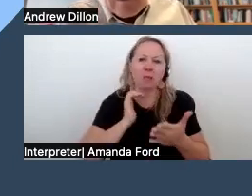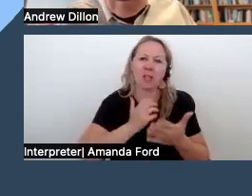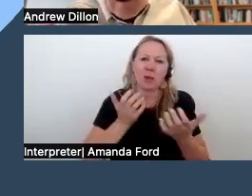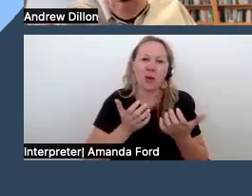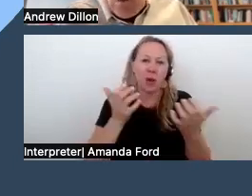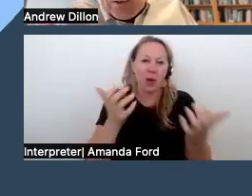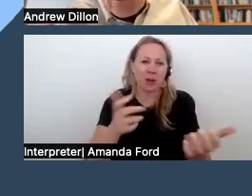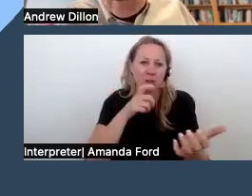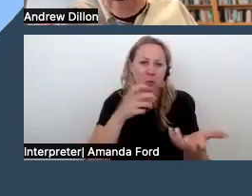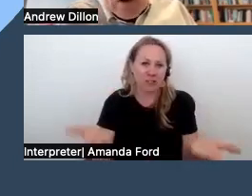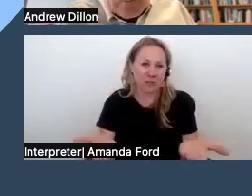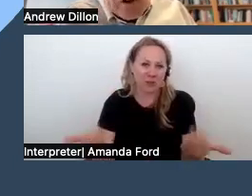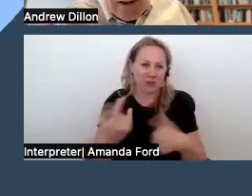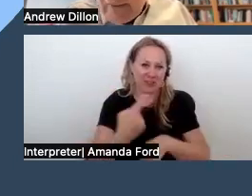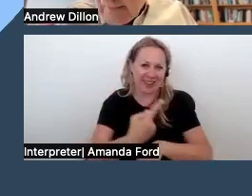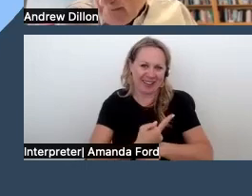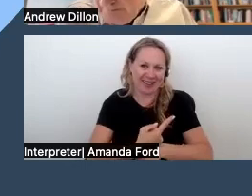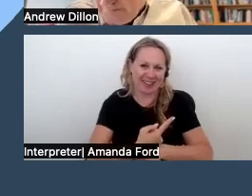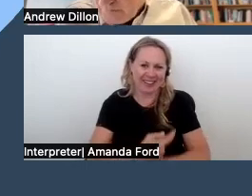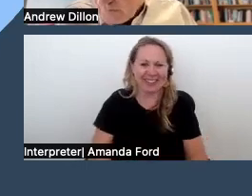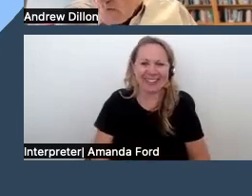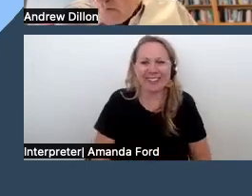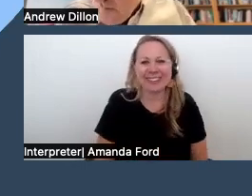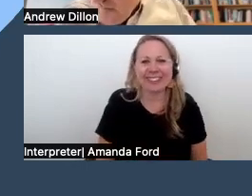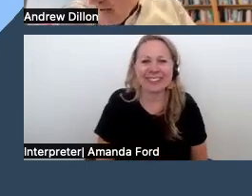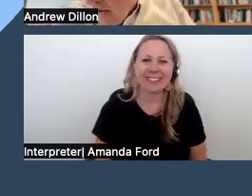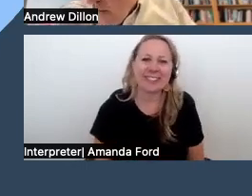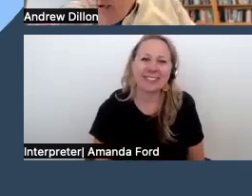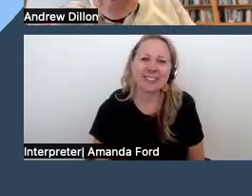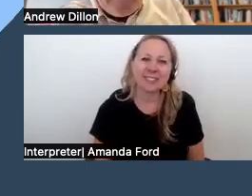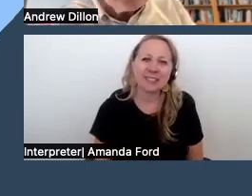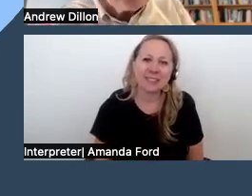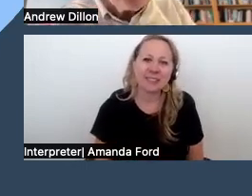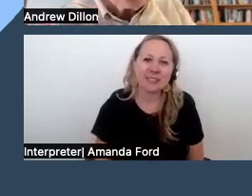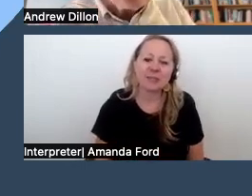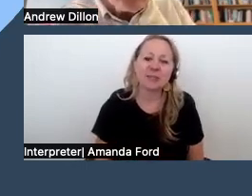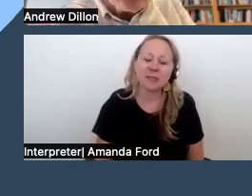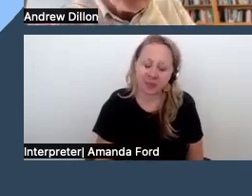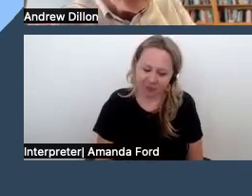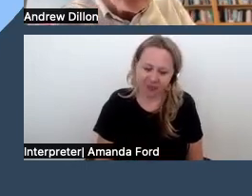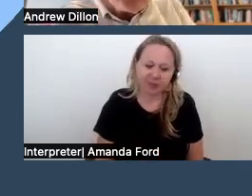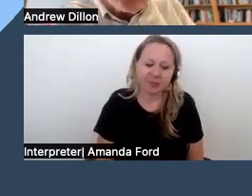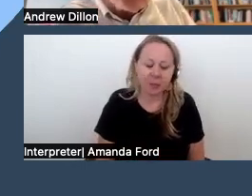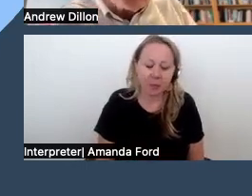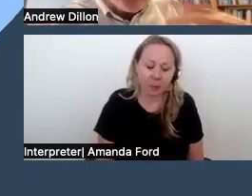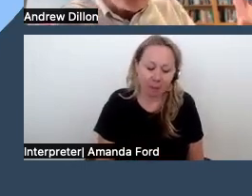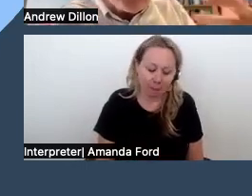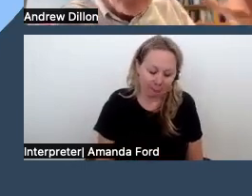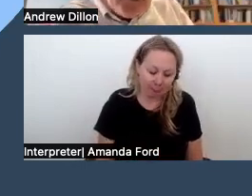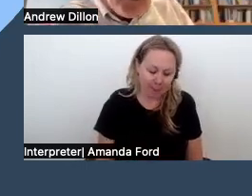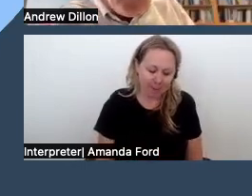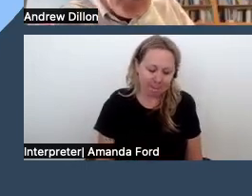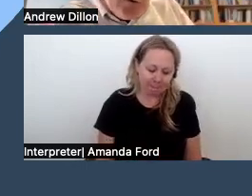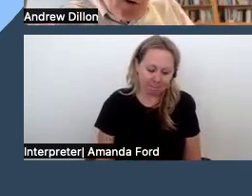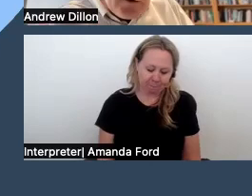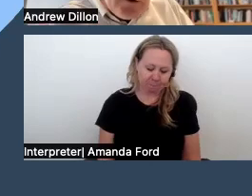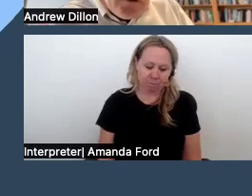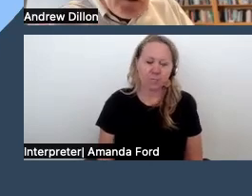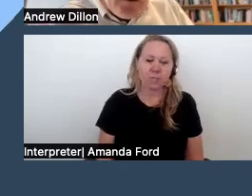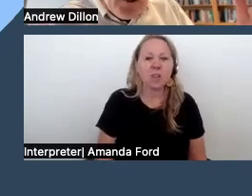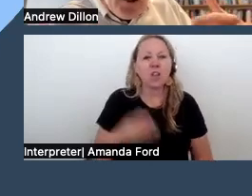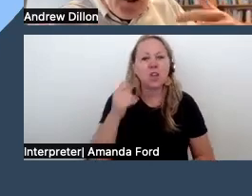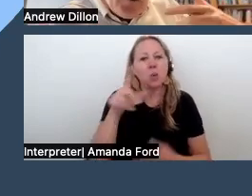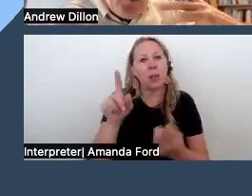reaching with these webcasts. With that, let's understand that we're going to meet a couple of